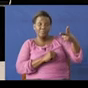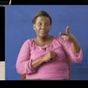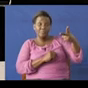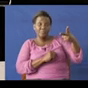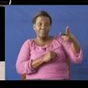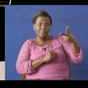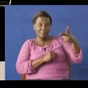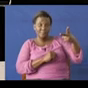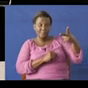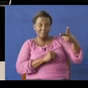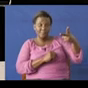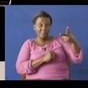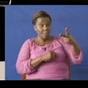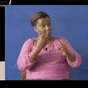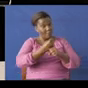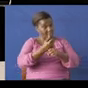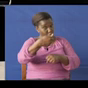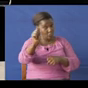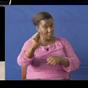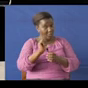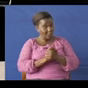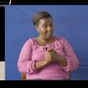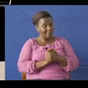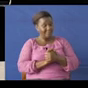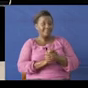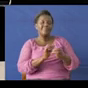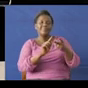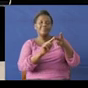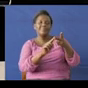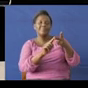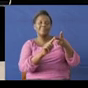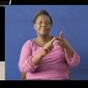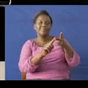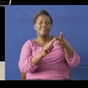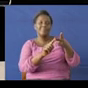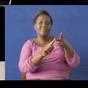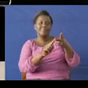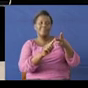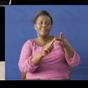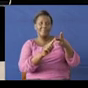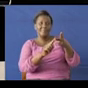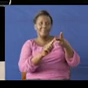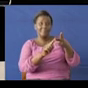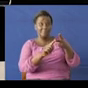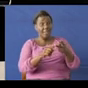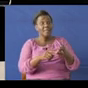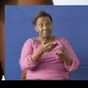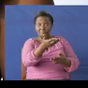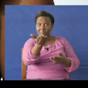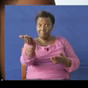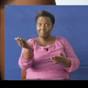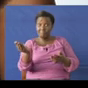Question number 2, that you'll be doing it on your own, is, how do